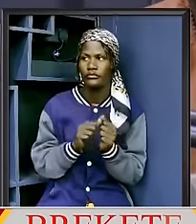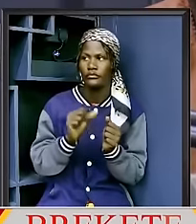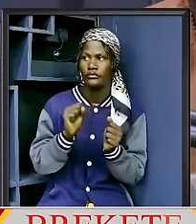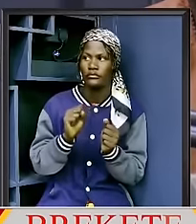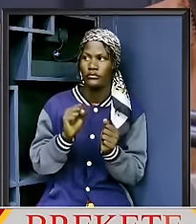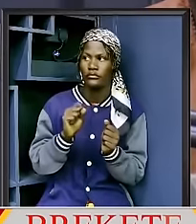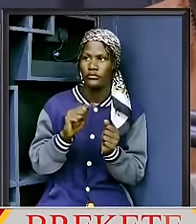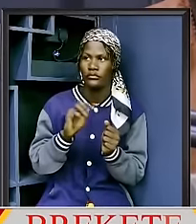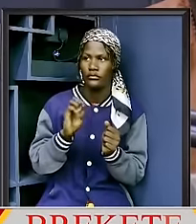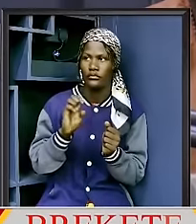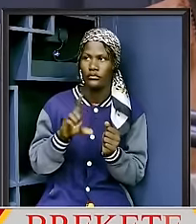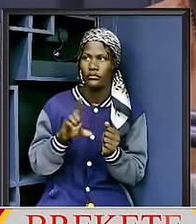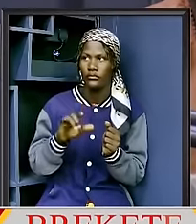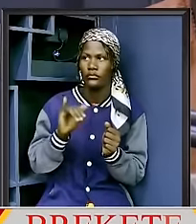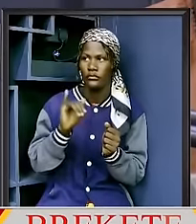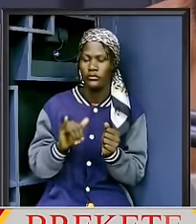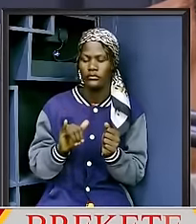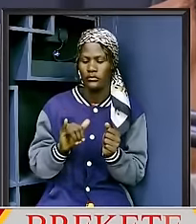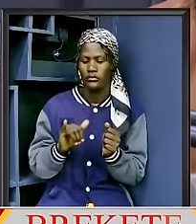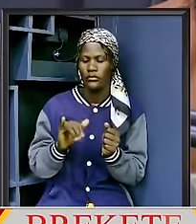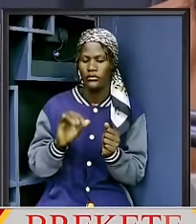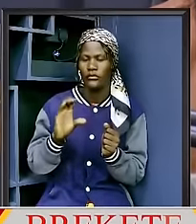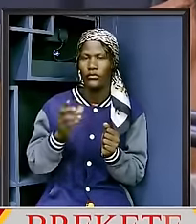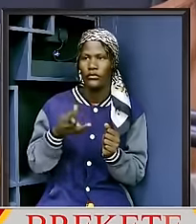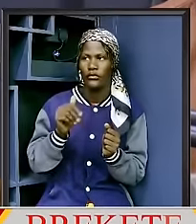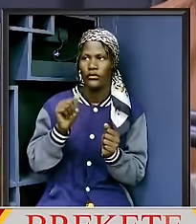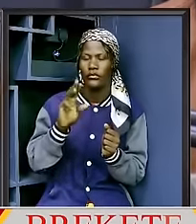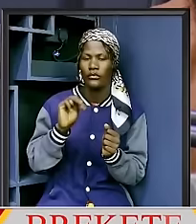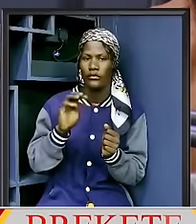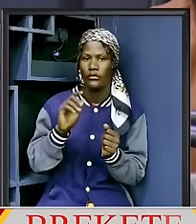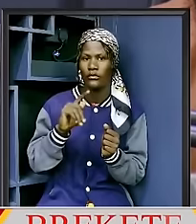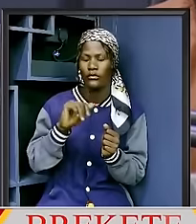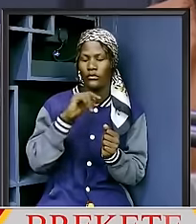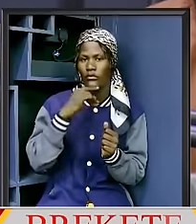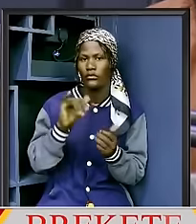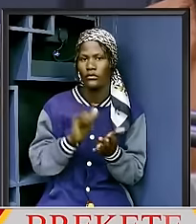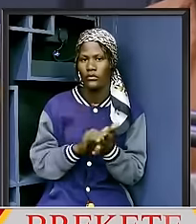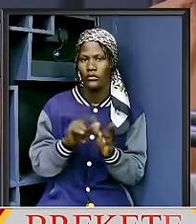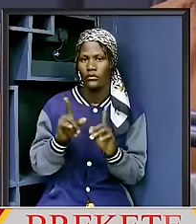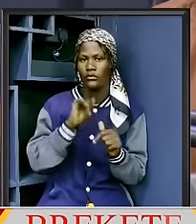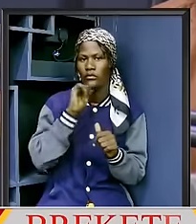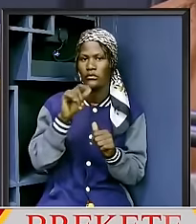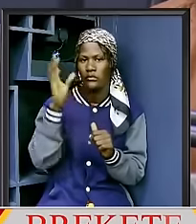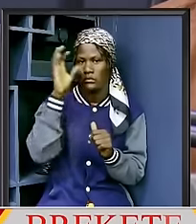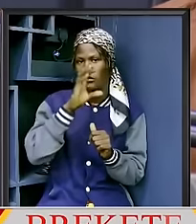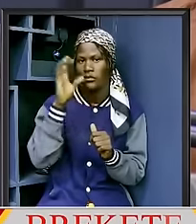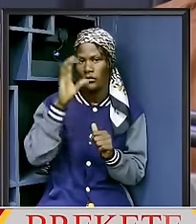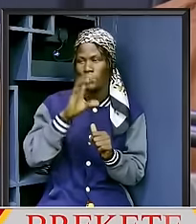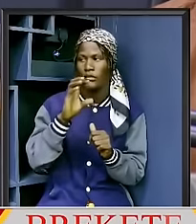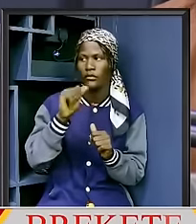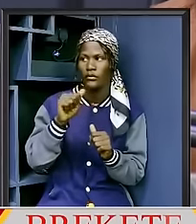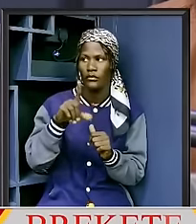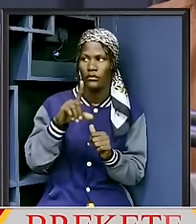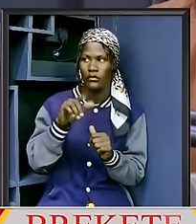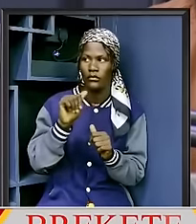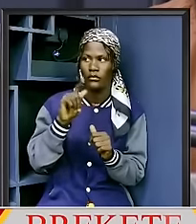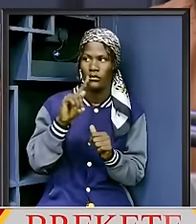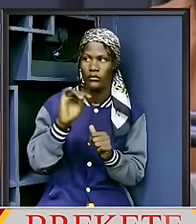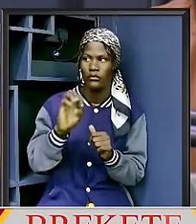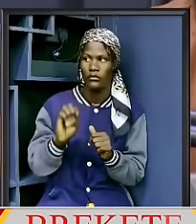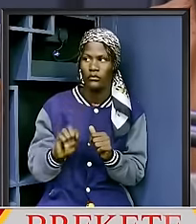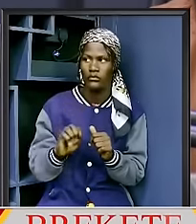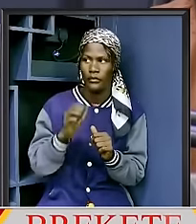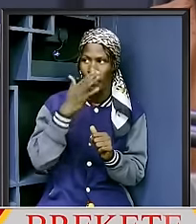the chairman said he did not receive the alert. Okay. When they send money, yes, the company go